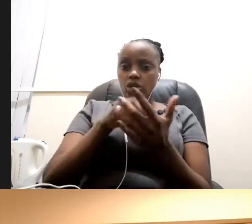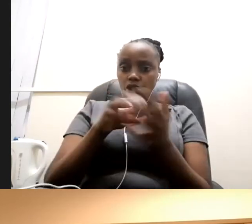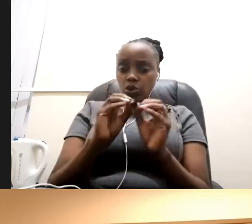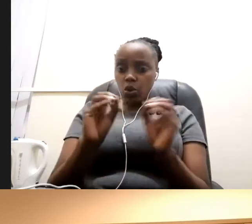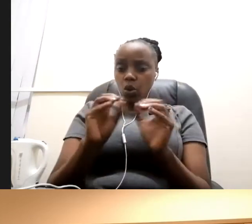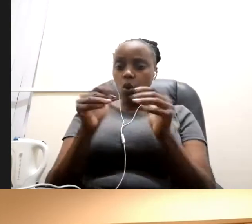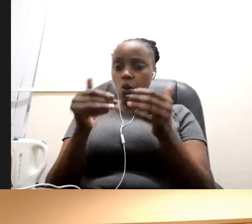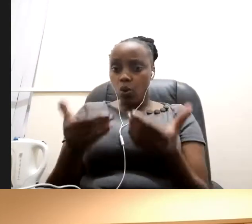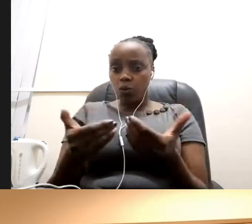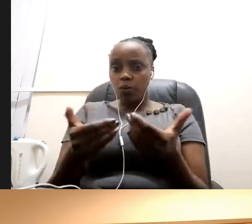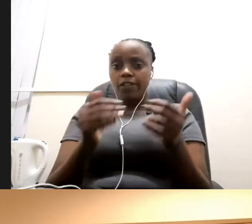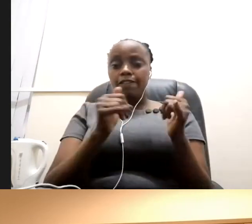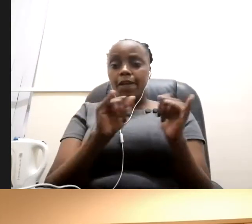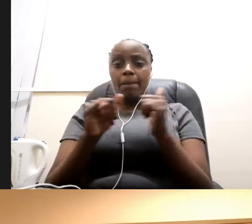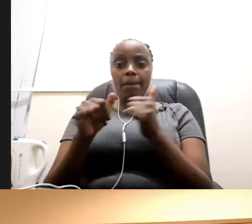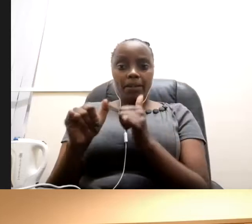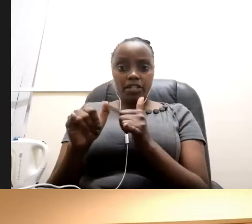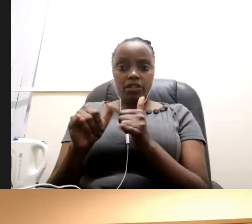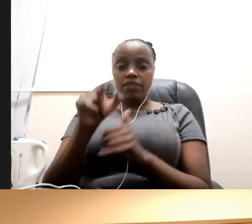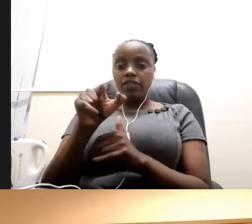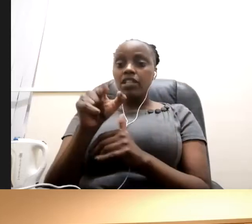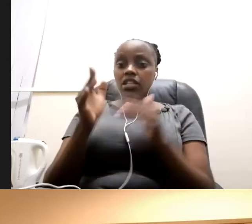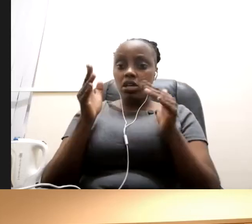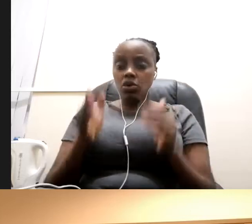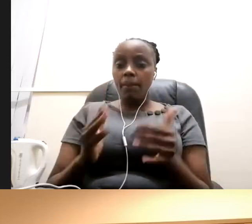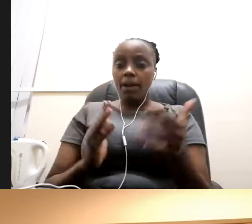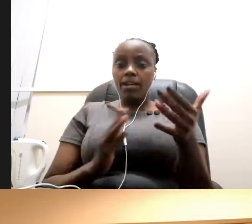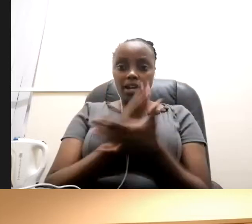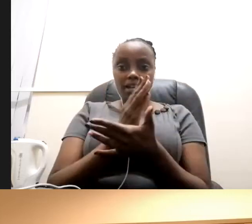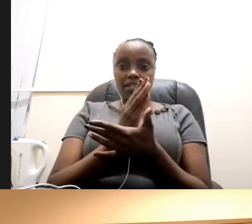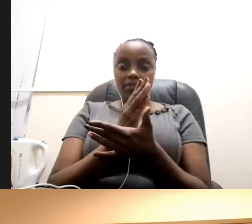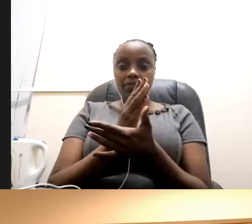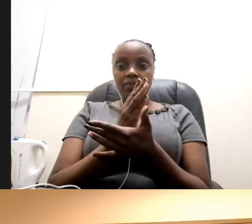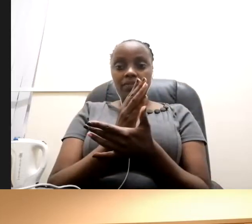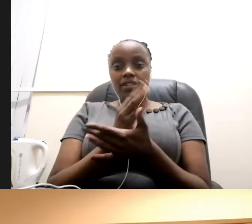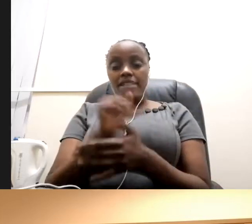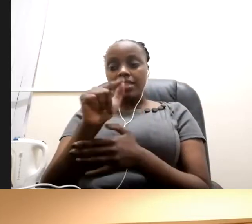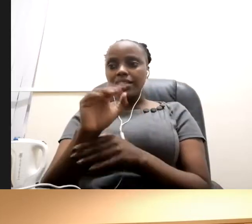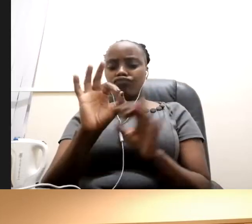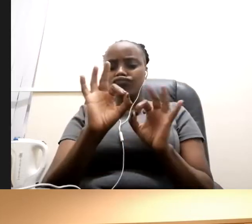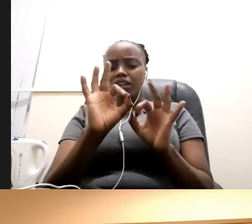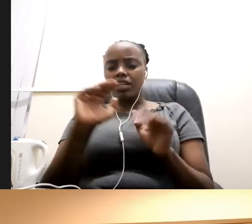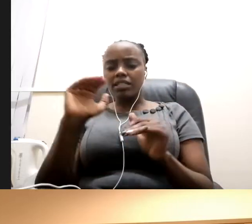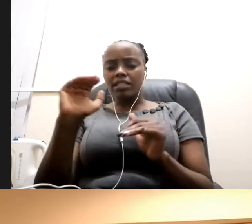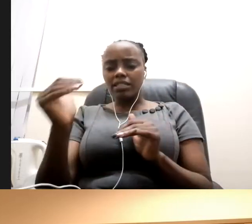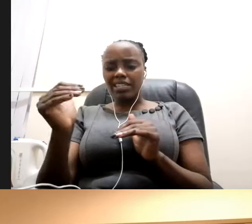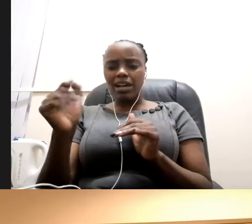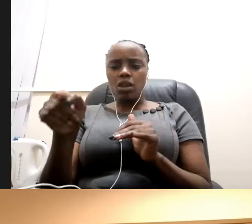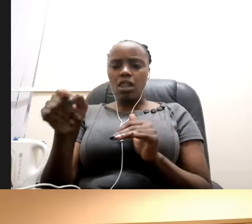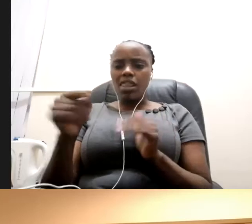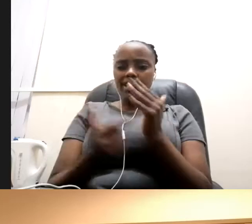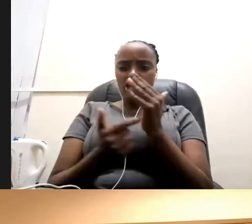the implementation of this human right, this smart city will not